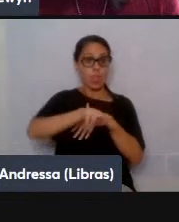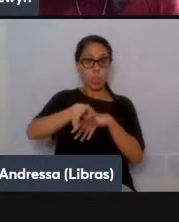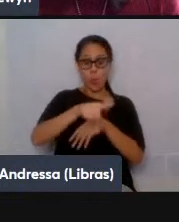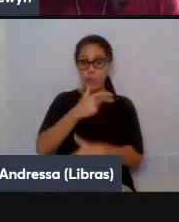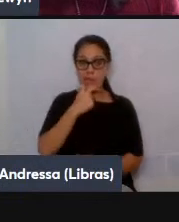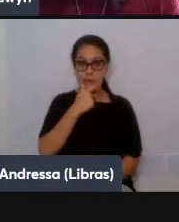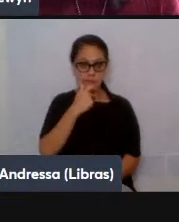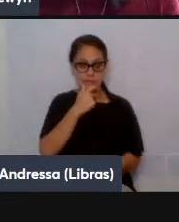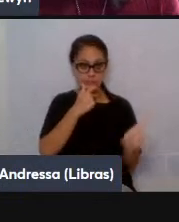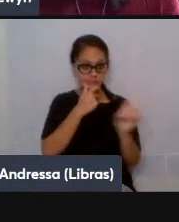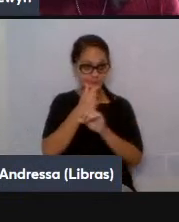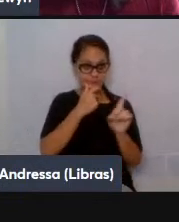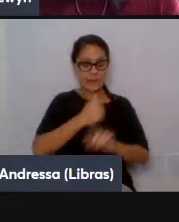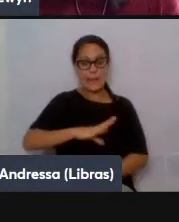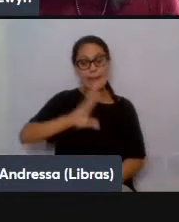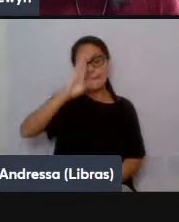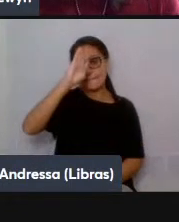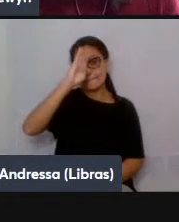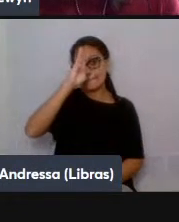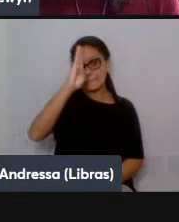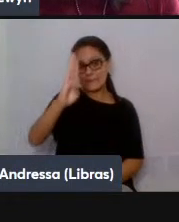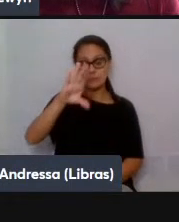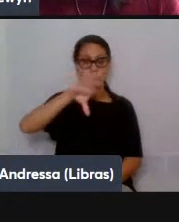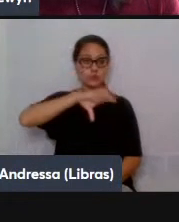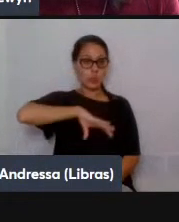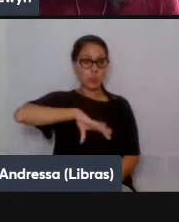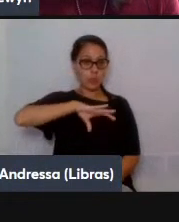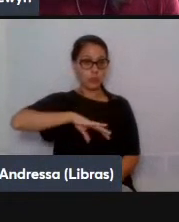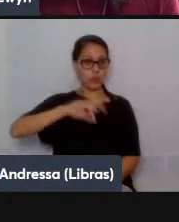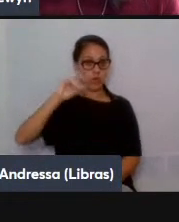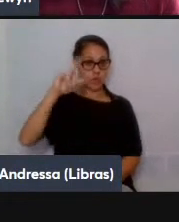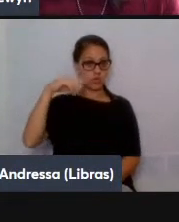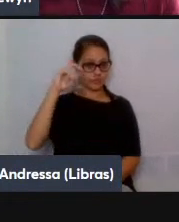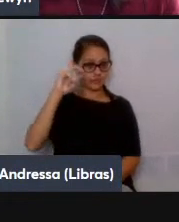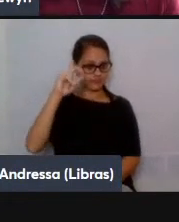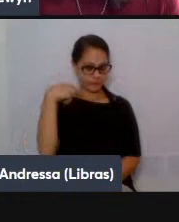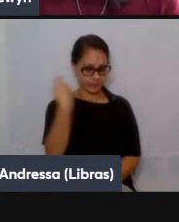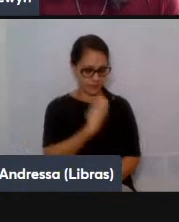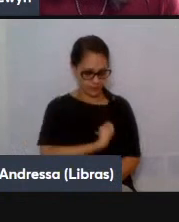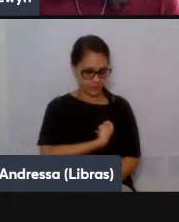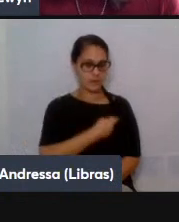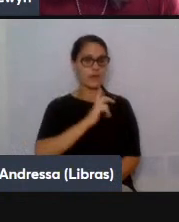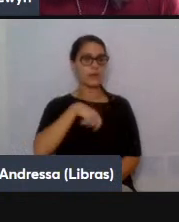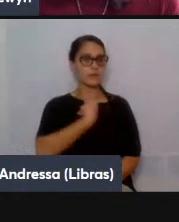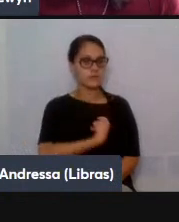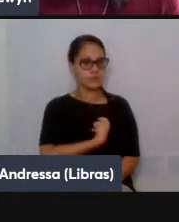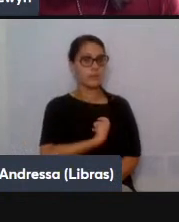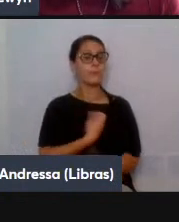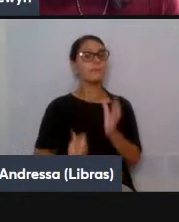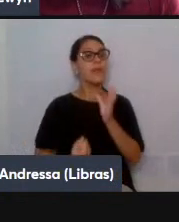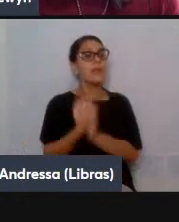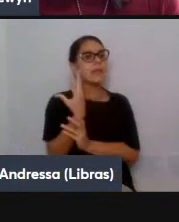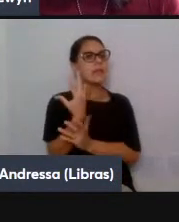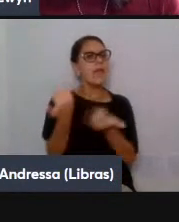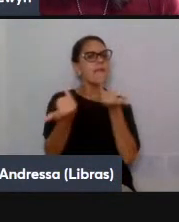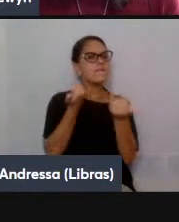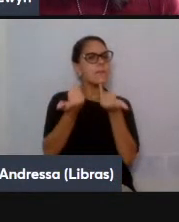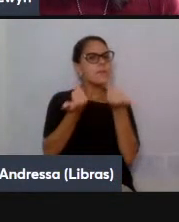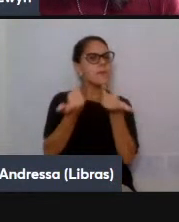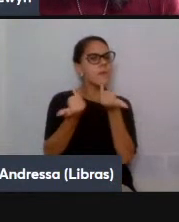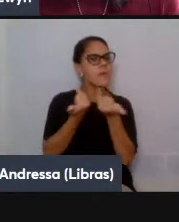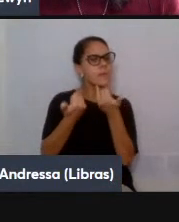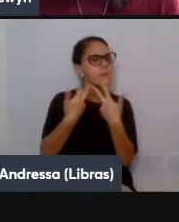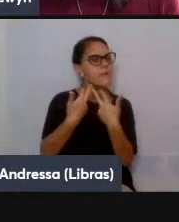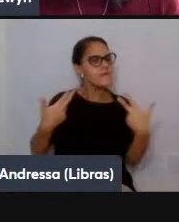inglesa, principalmente português e espanhol, e cria banco de dados